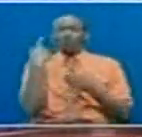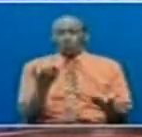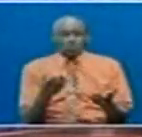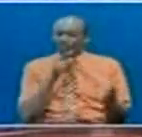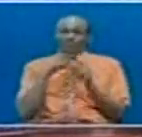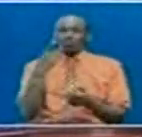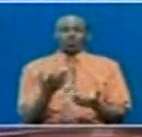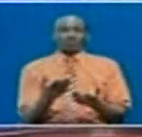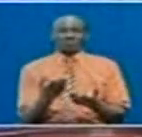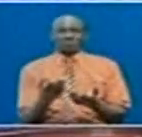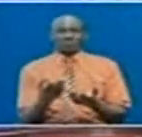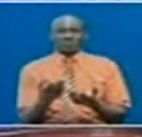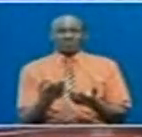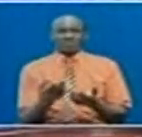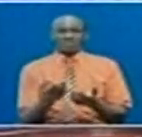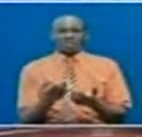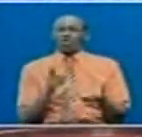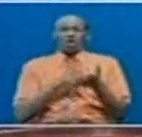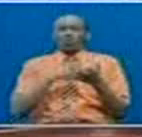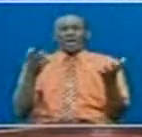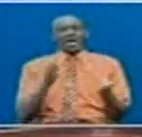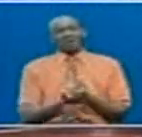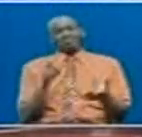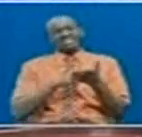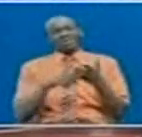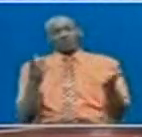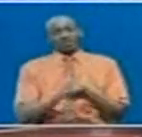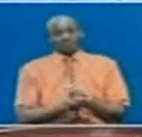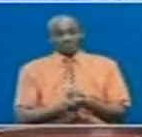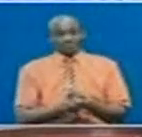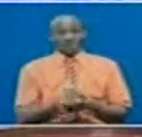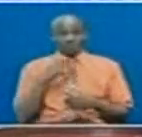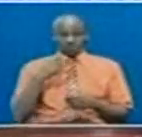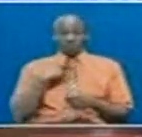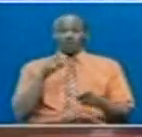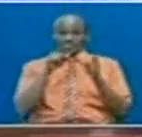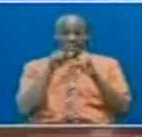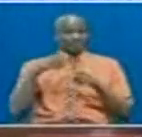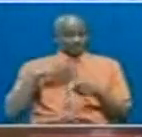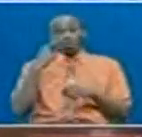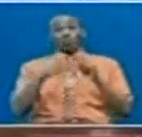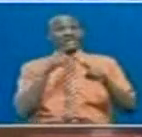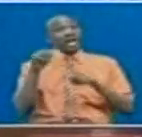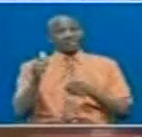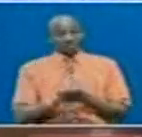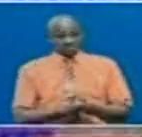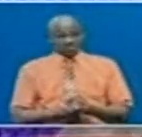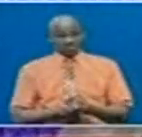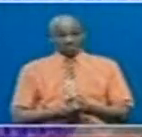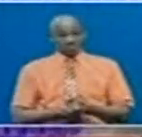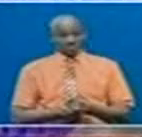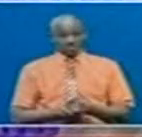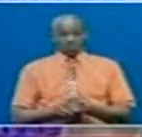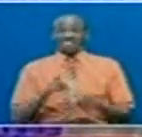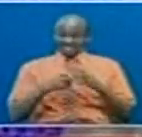blame? What are we doing wrong? Well, Jeff, we can start by blaming the killers, right? We can start